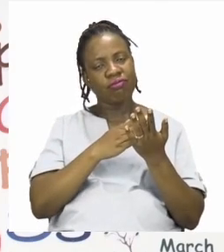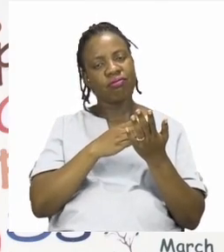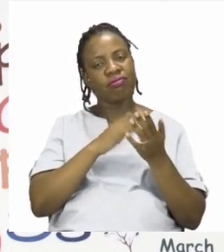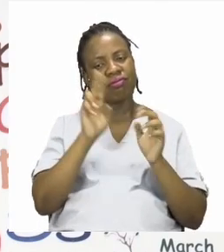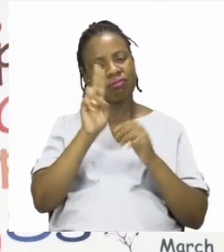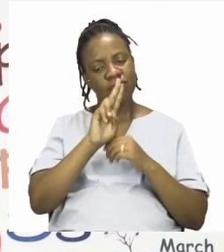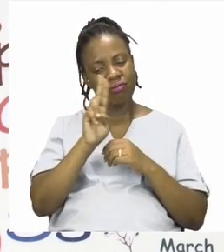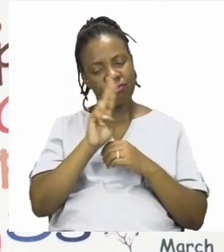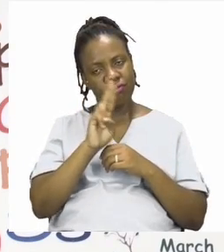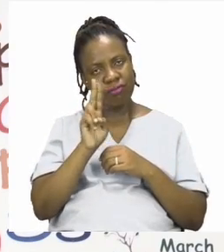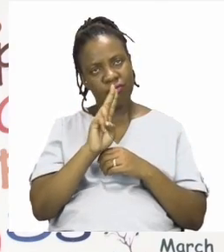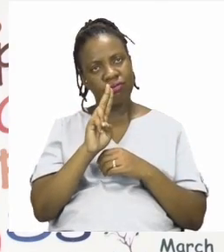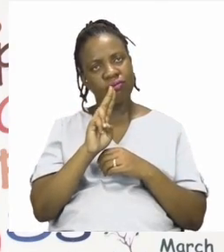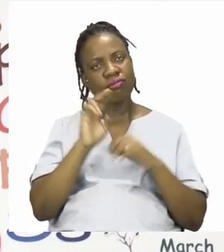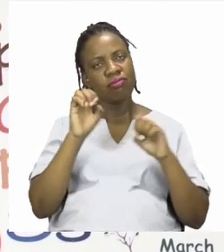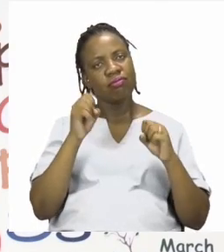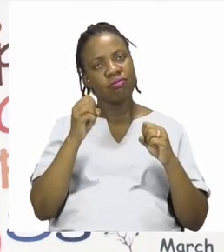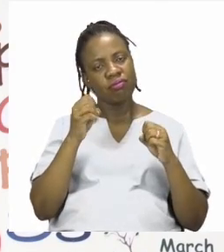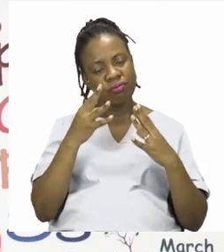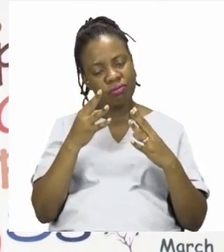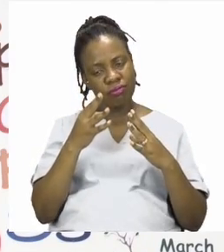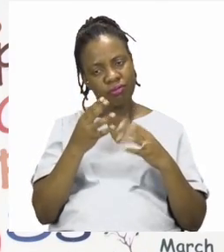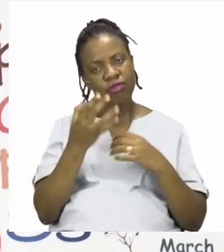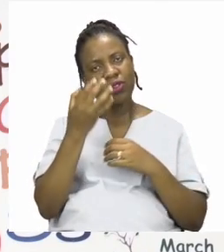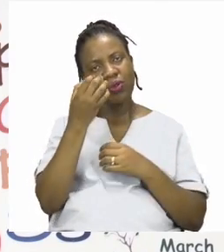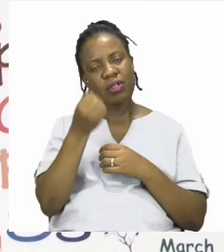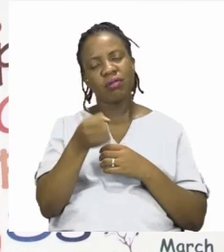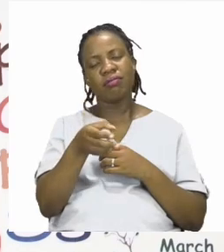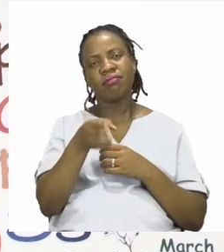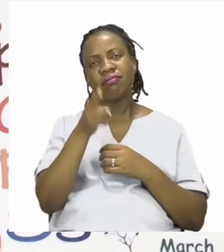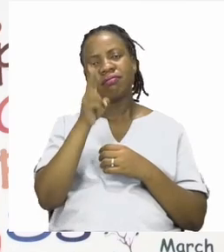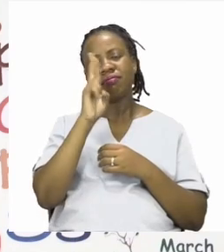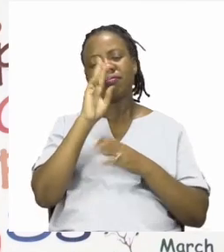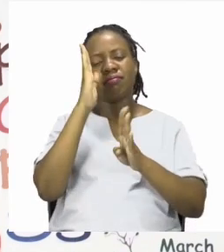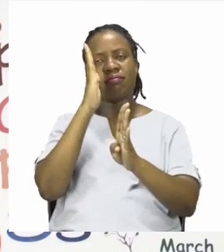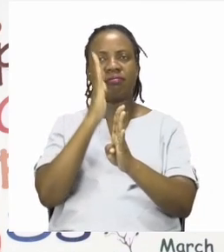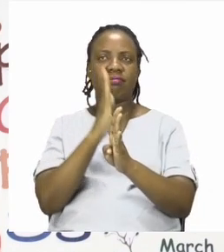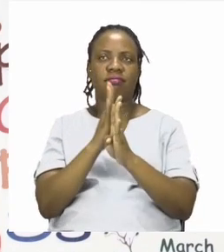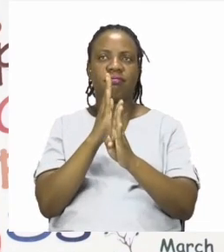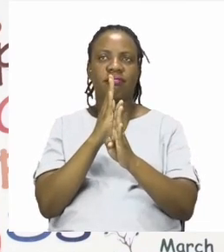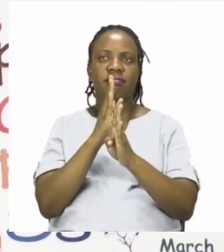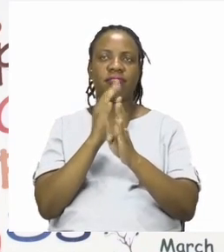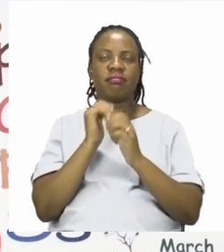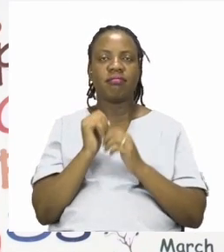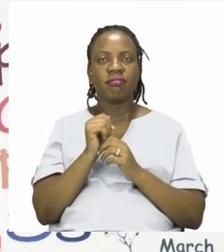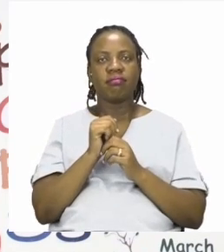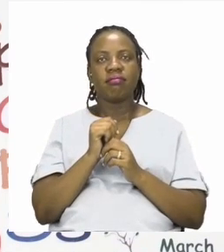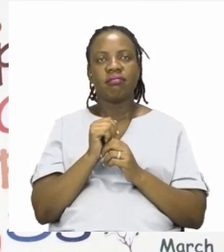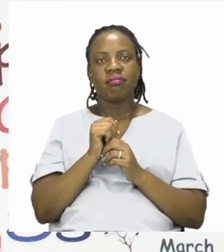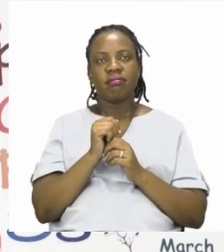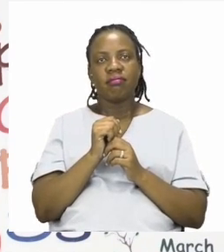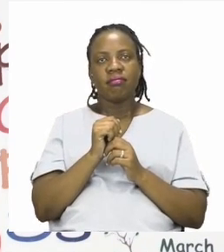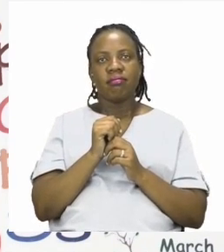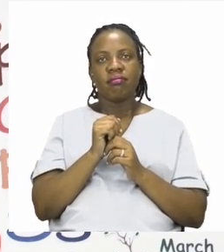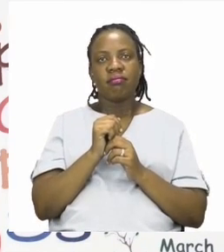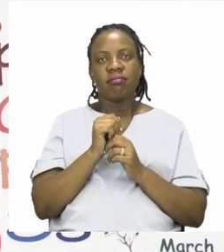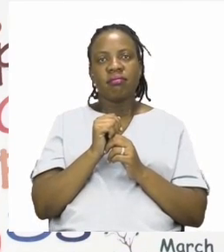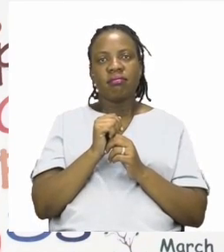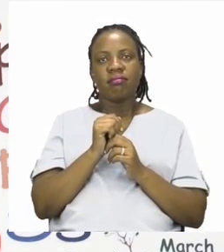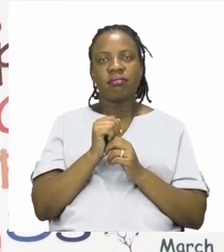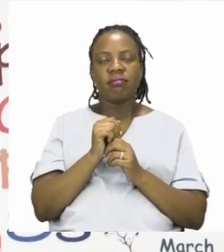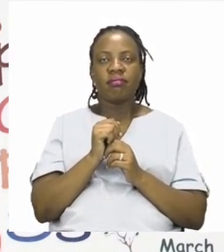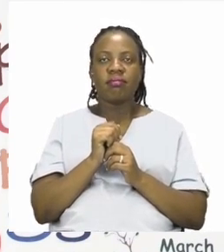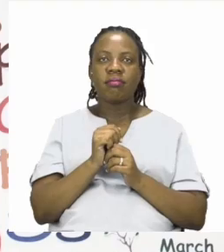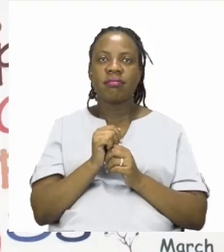you can get to the right answer. Now, before you go ahead to finish all the other shapes